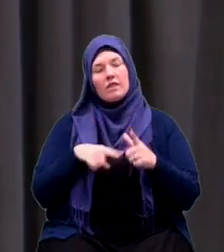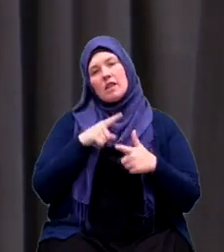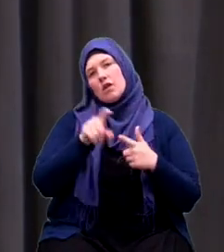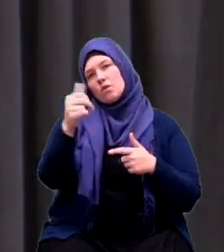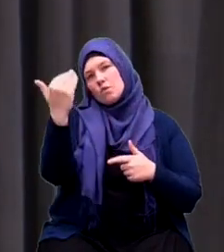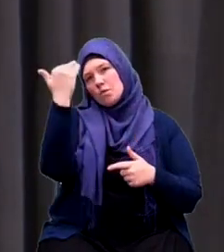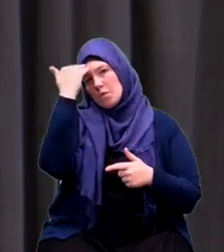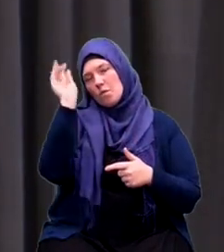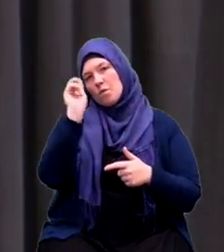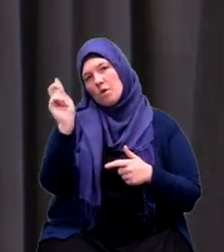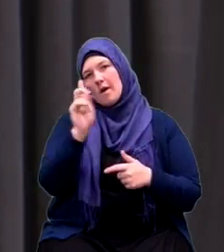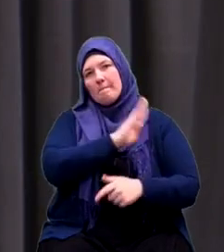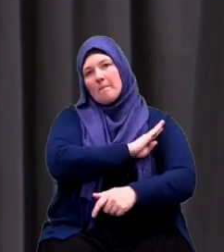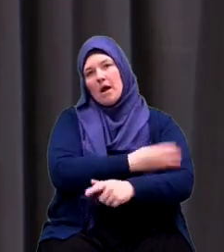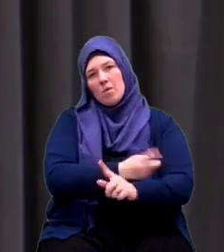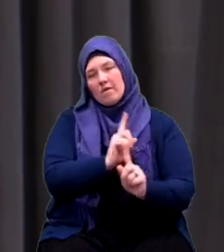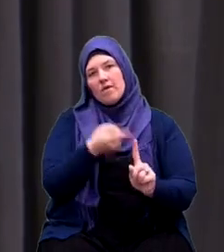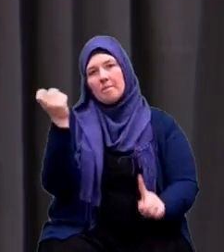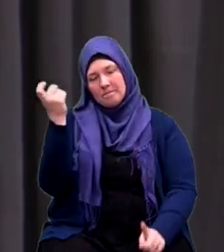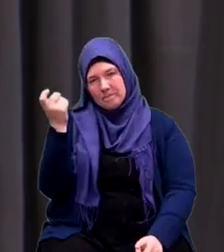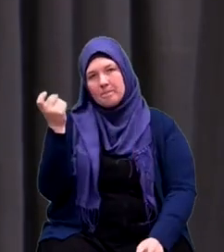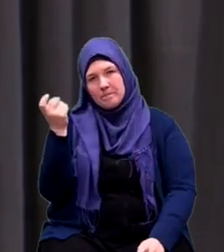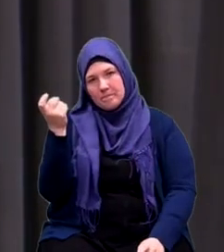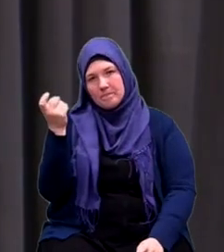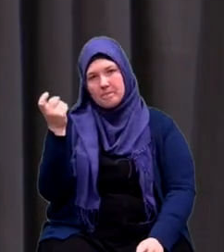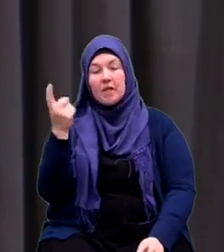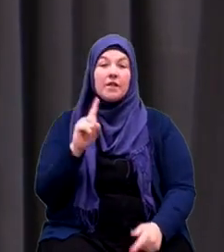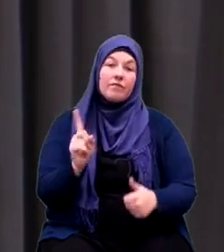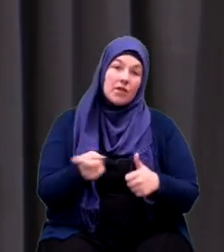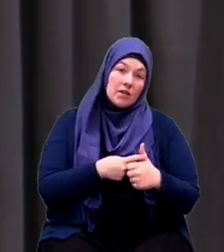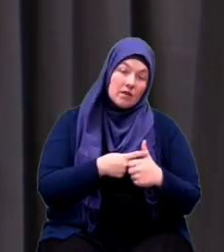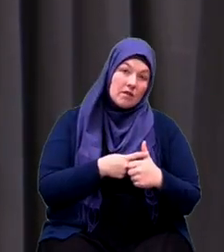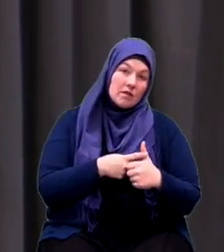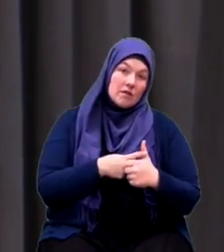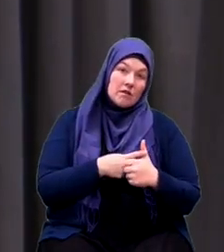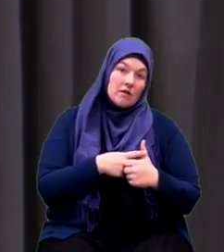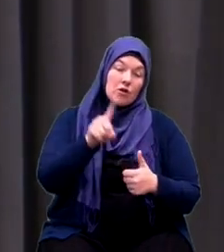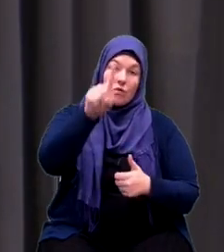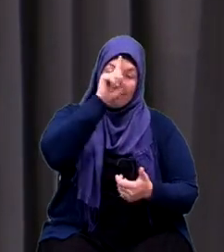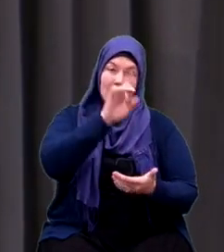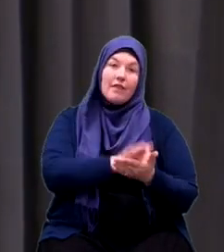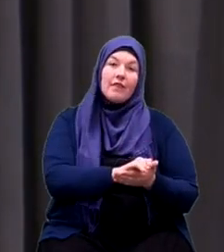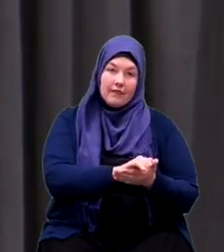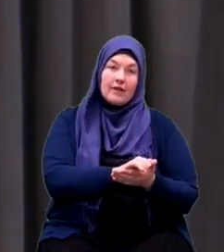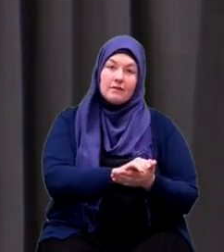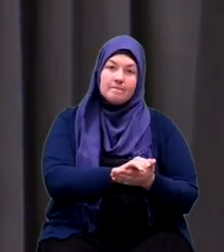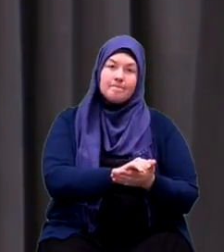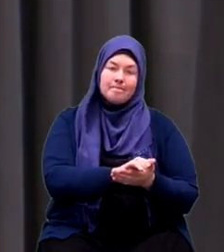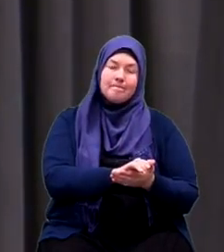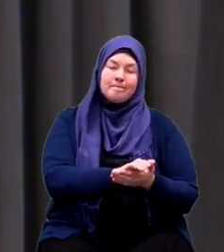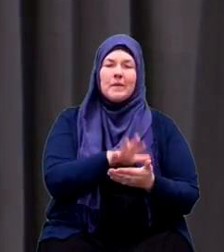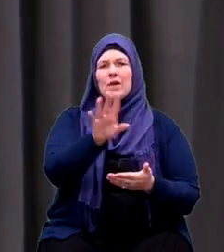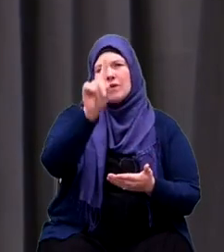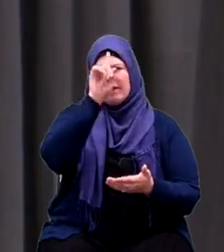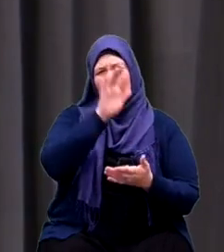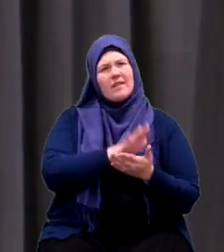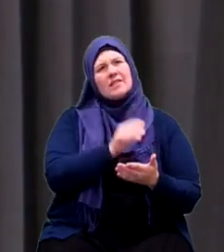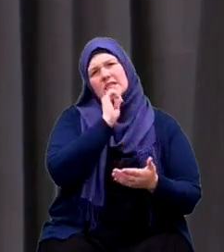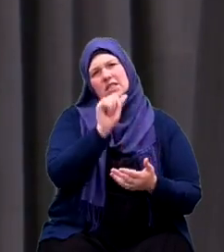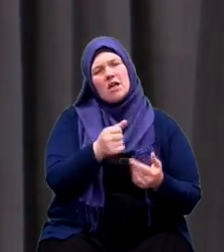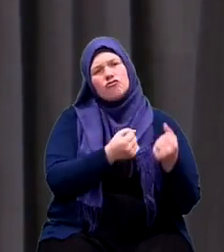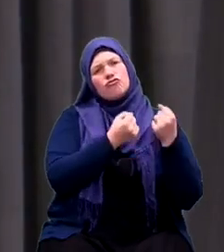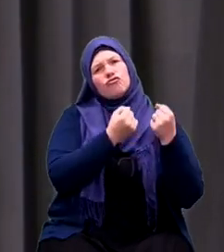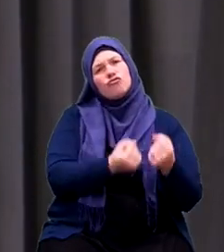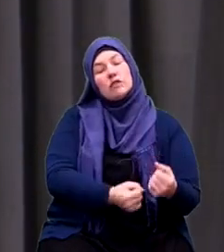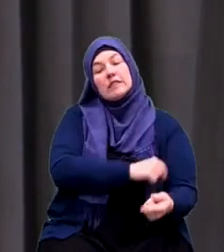know where the sources of power are. First is your faith. And your faith is not